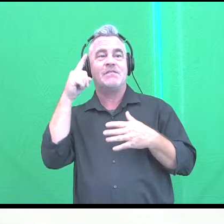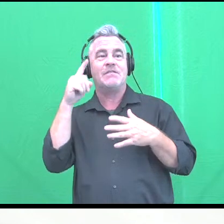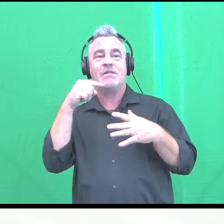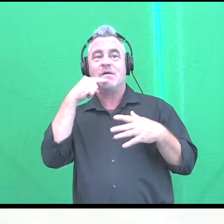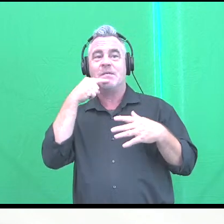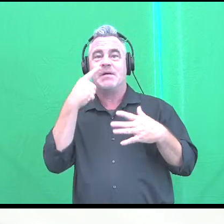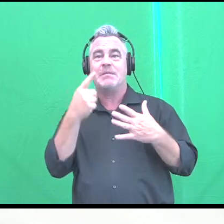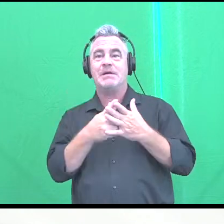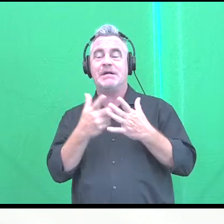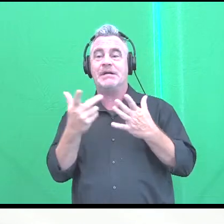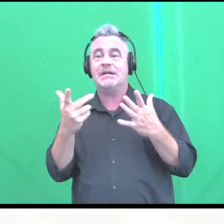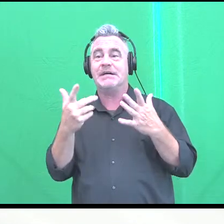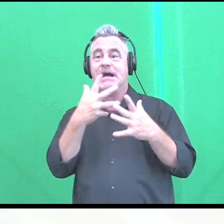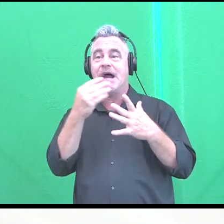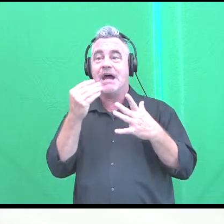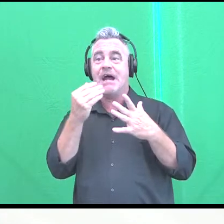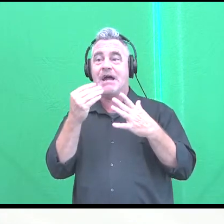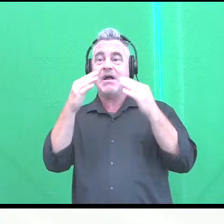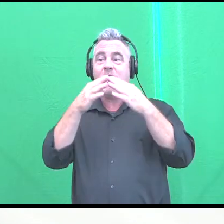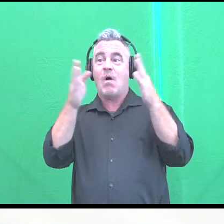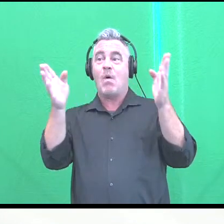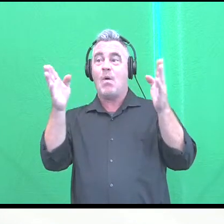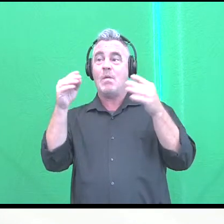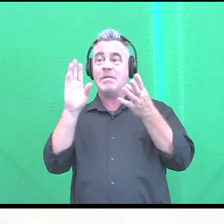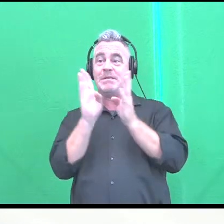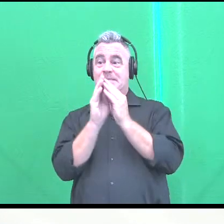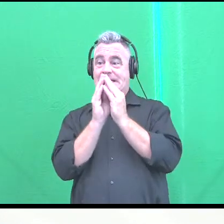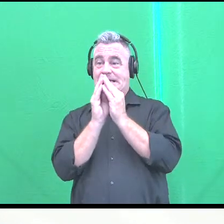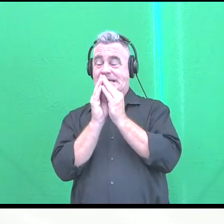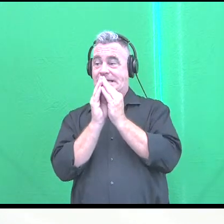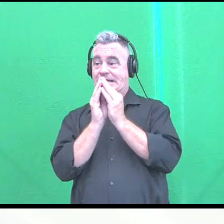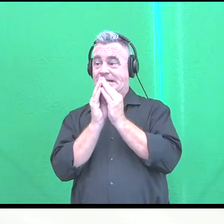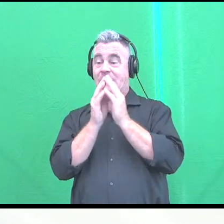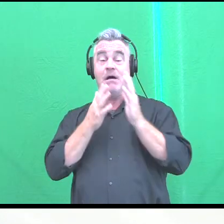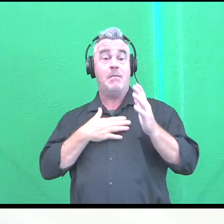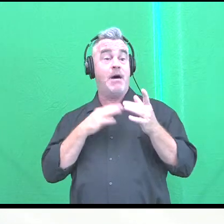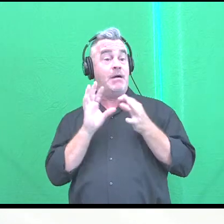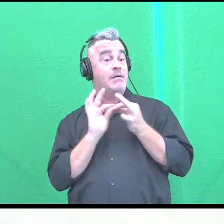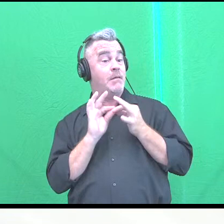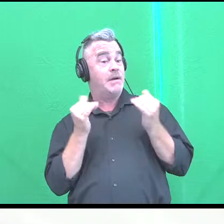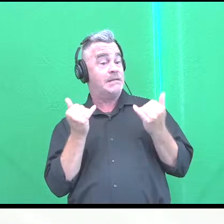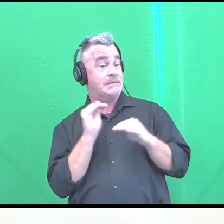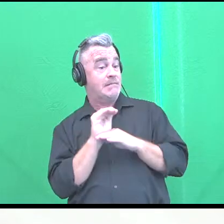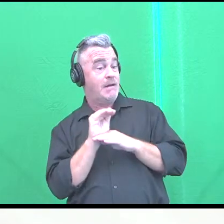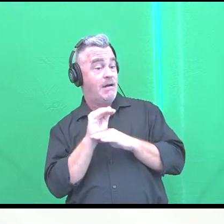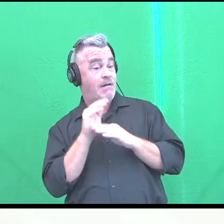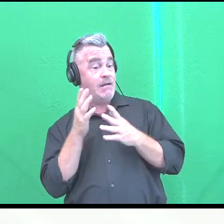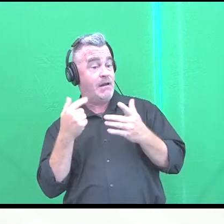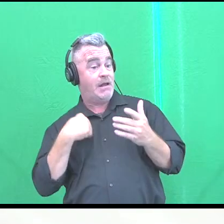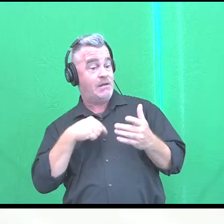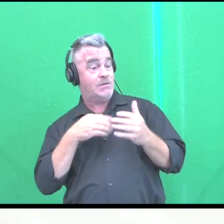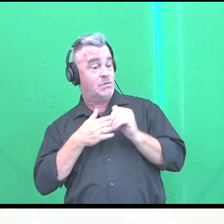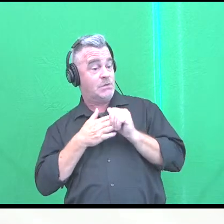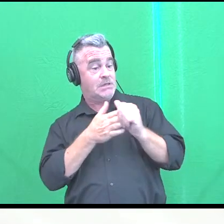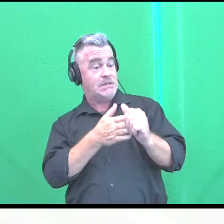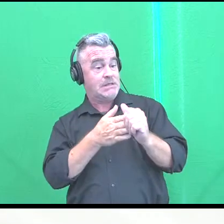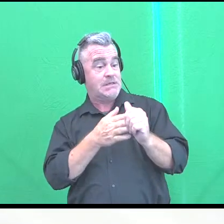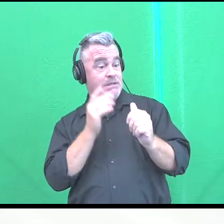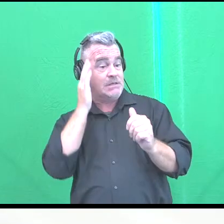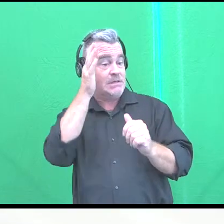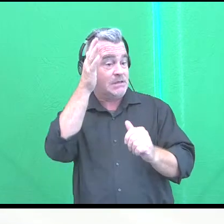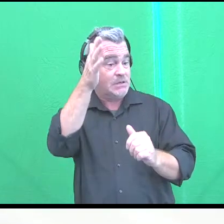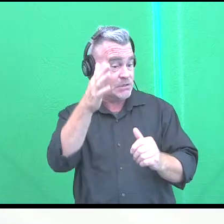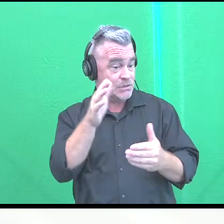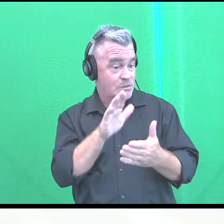participate in the open meetings. My comment to you tonight as we head into this coming school